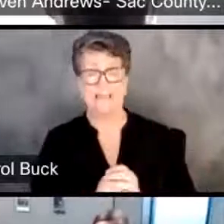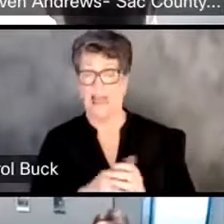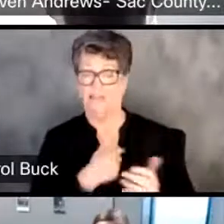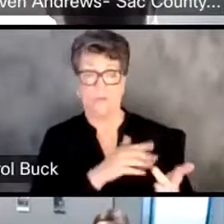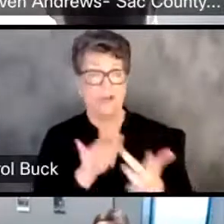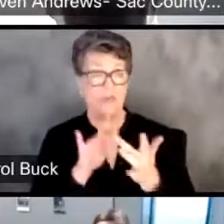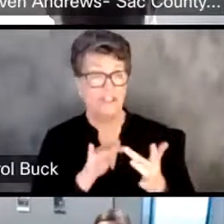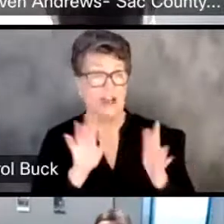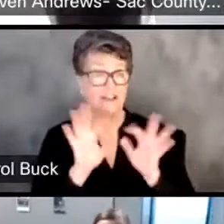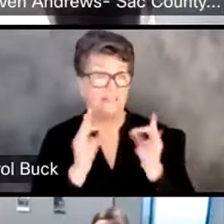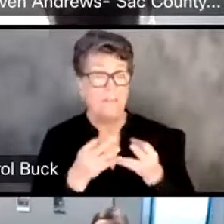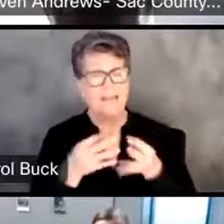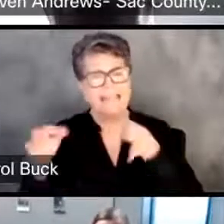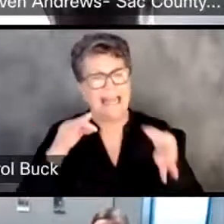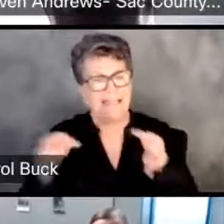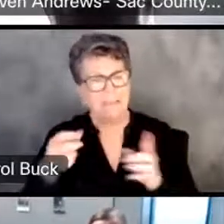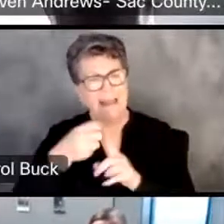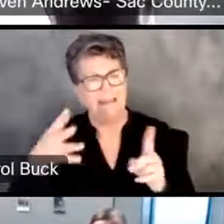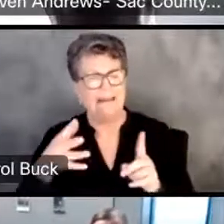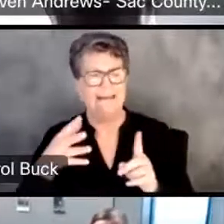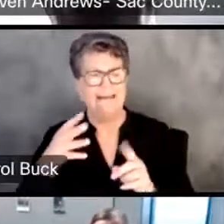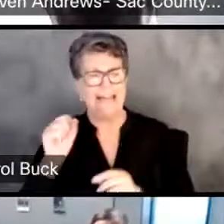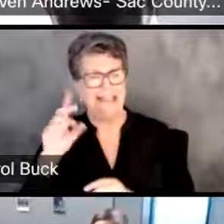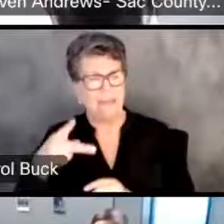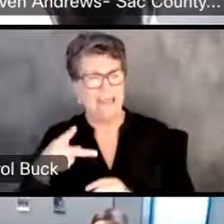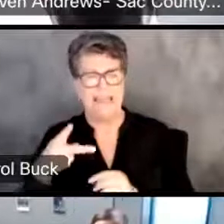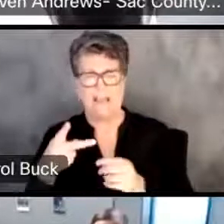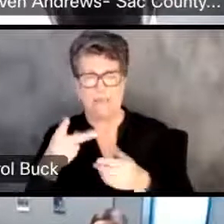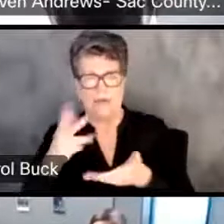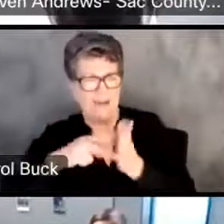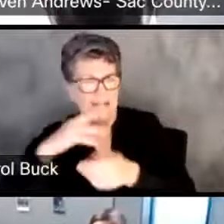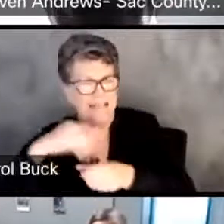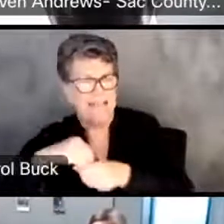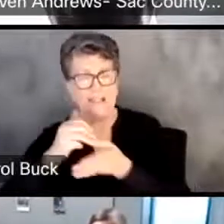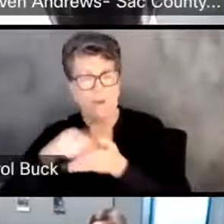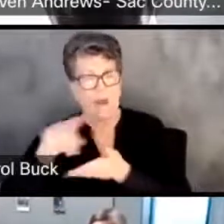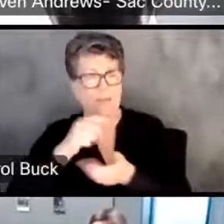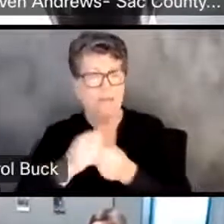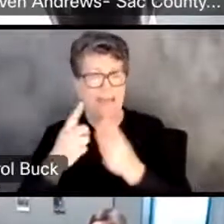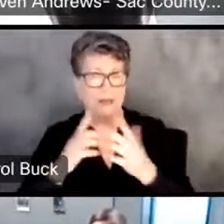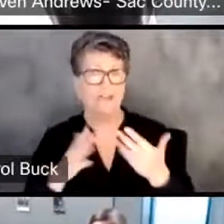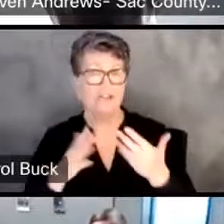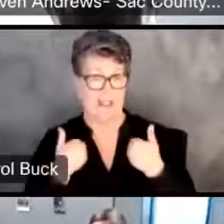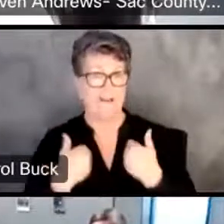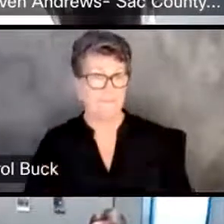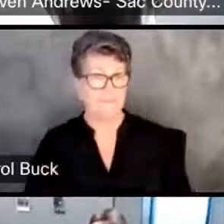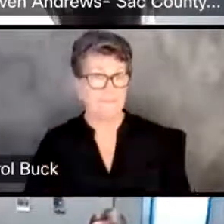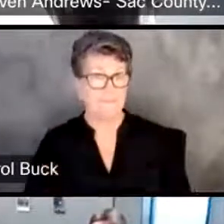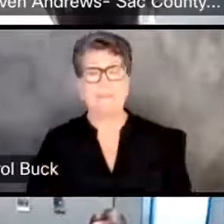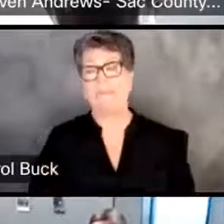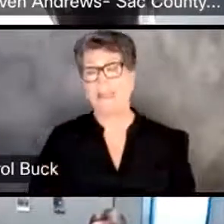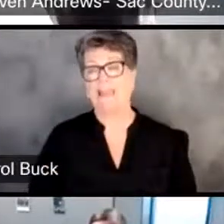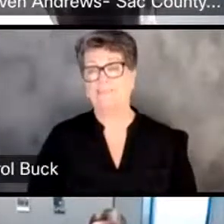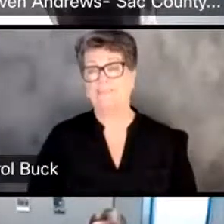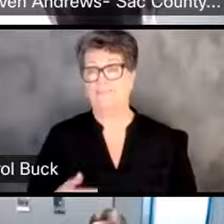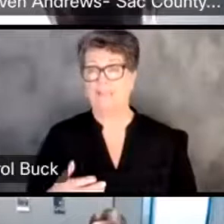to families and explain self-determination and what all it entails, and help them in any questions they have along the way. How to complete